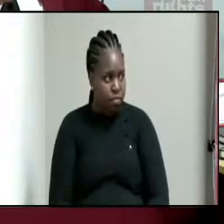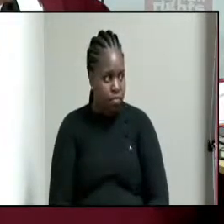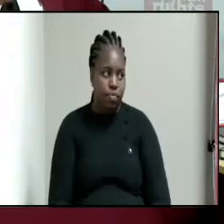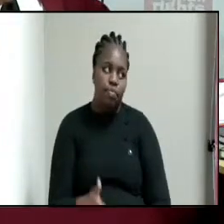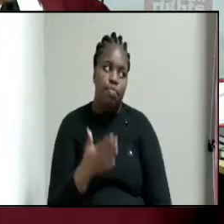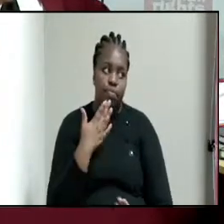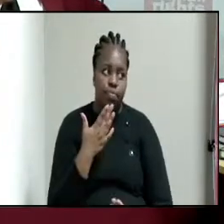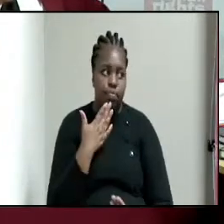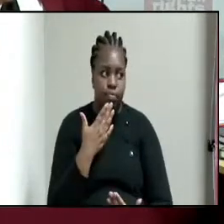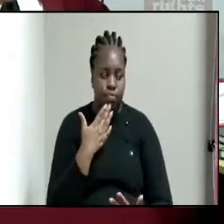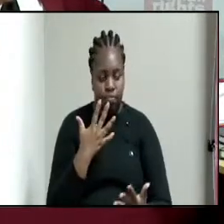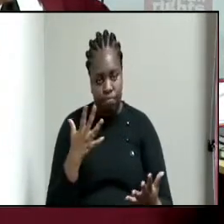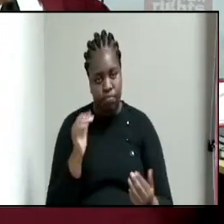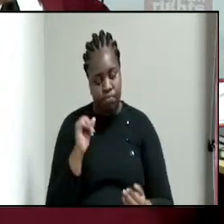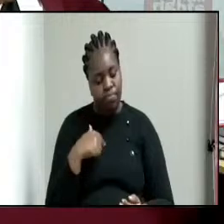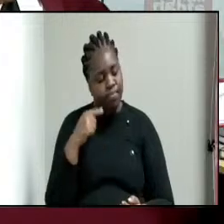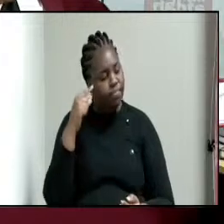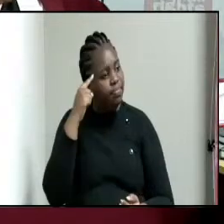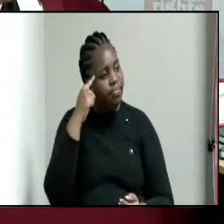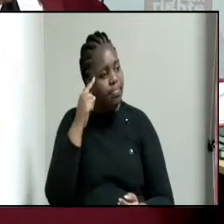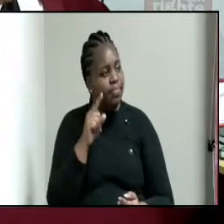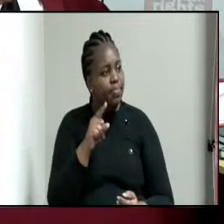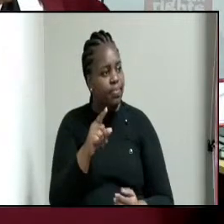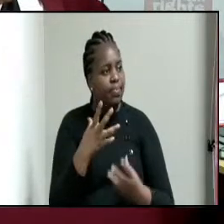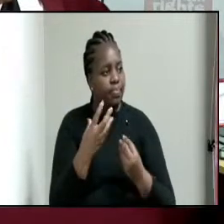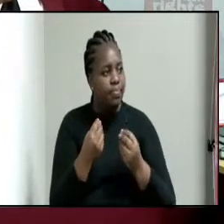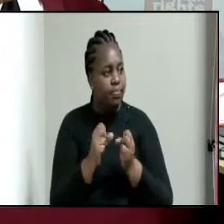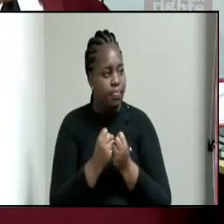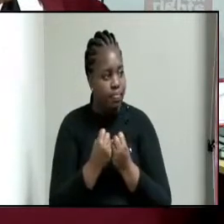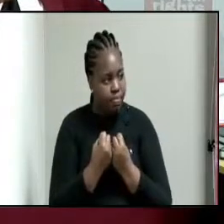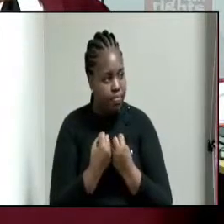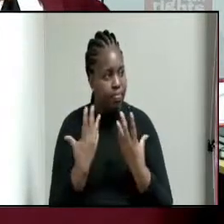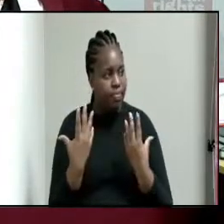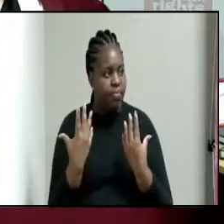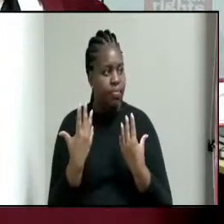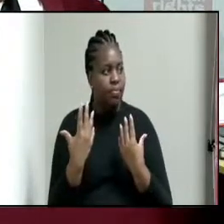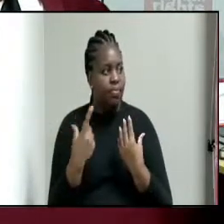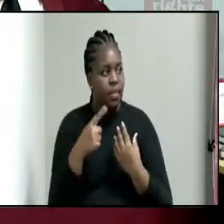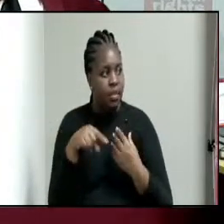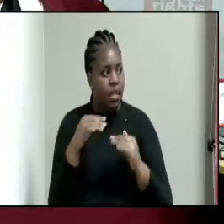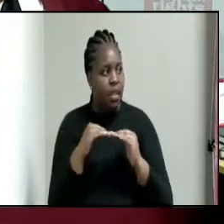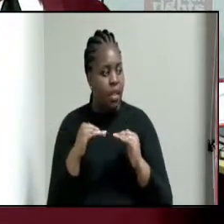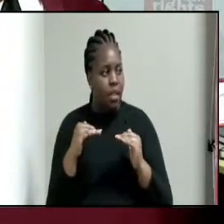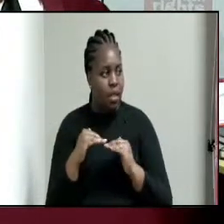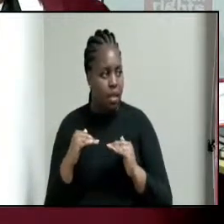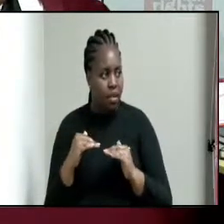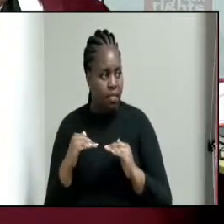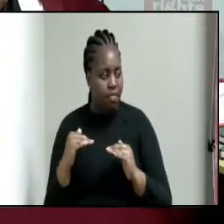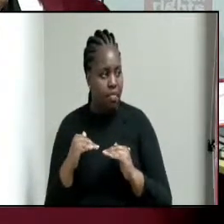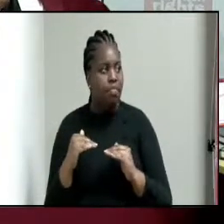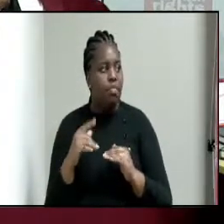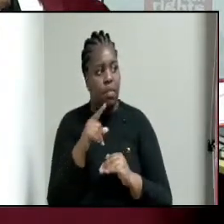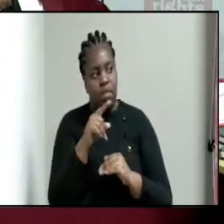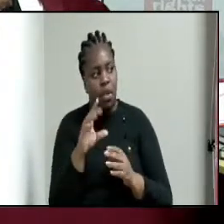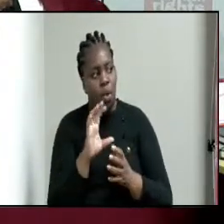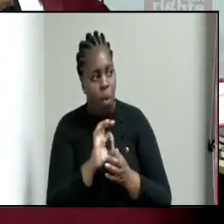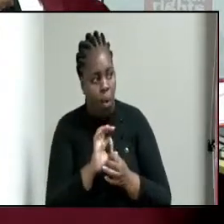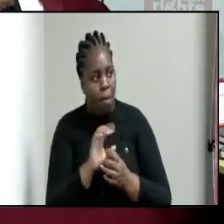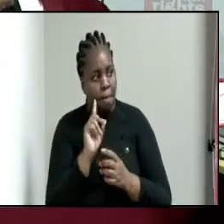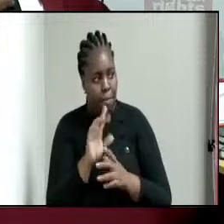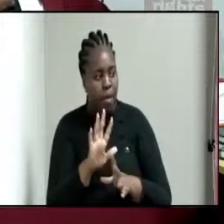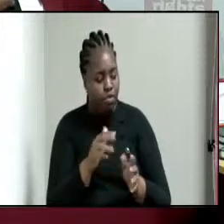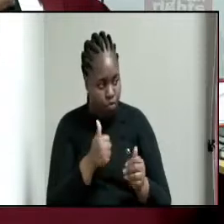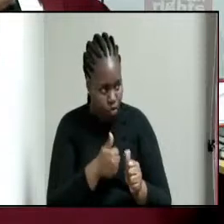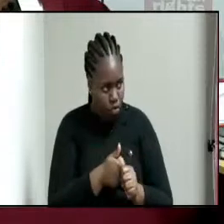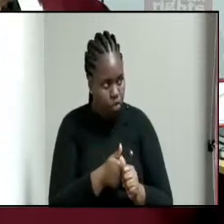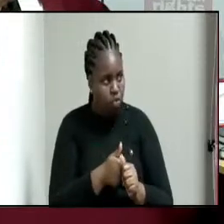Thank you. Absolutely, Commissioner. I think that there's so many, I mean, that level of conditions that the homes must comply with,